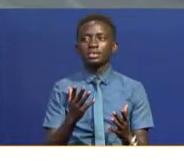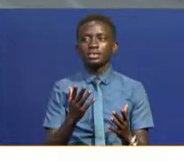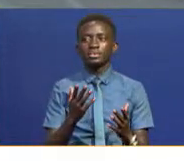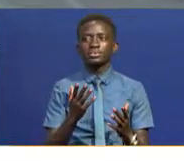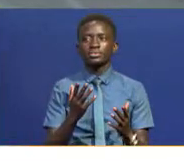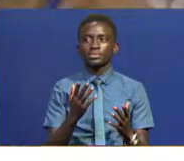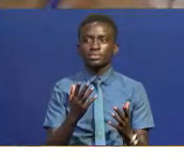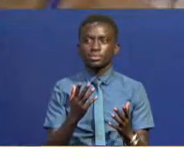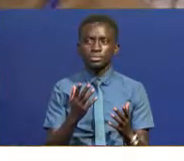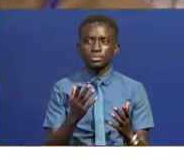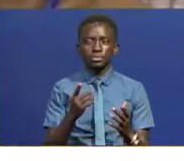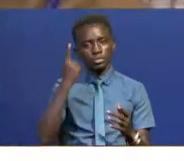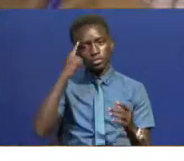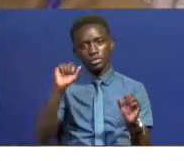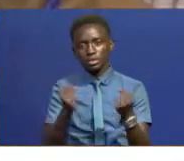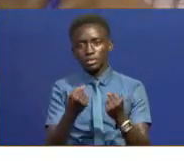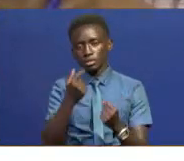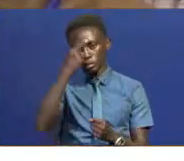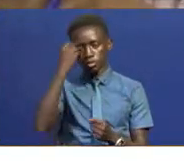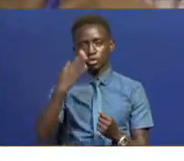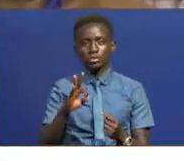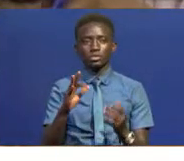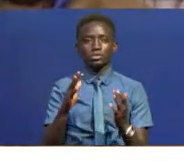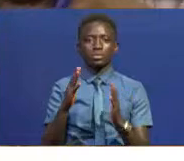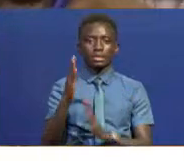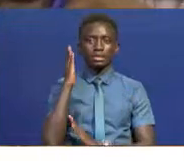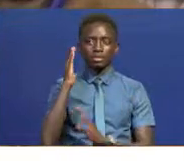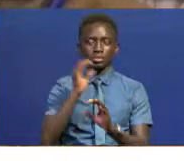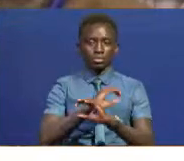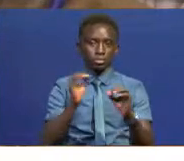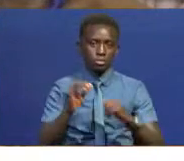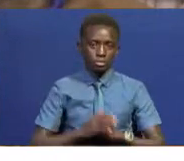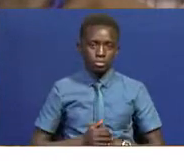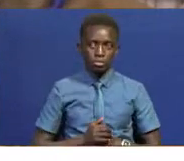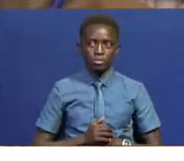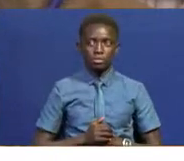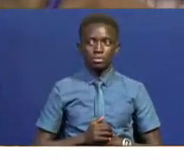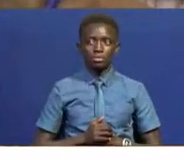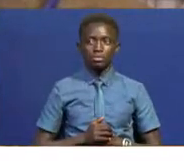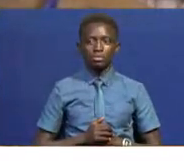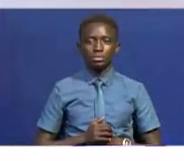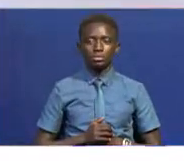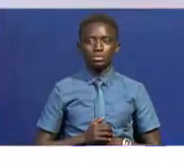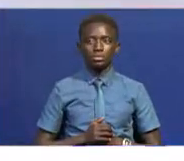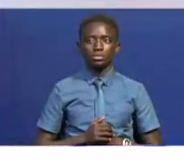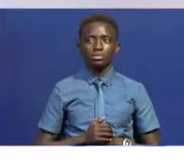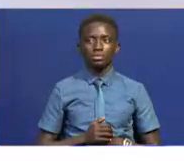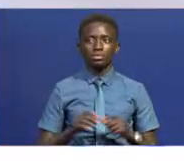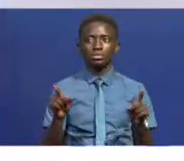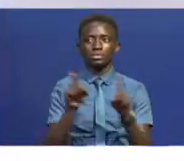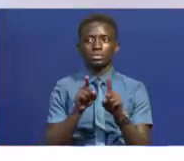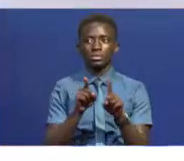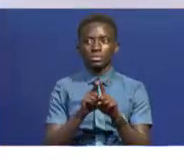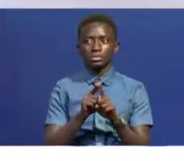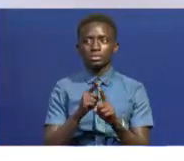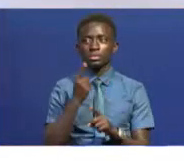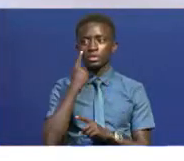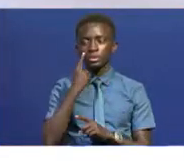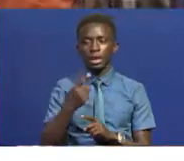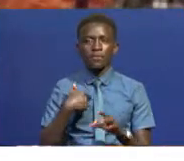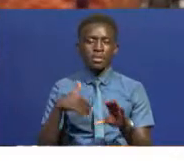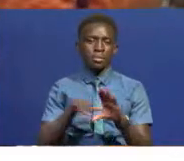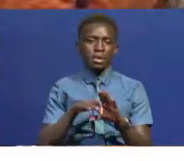teachers fleeing for safety due to insecurity. The challenges in the education sector, Northeastern Capture